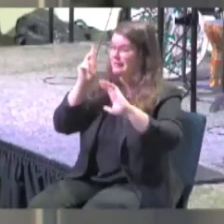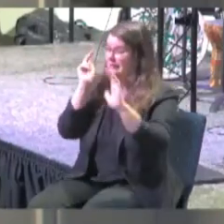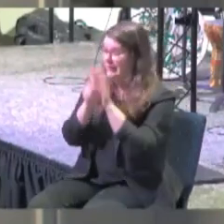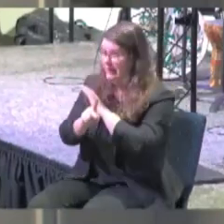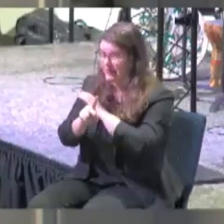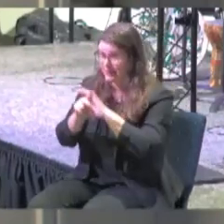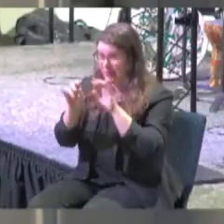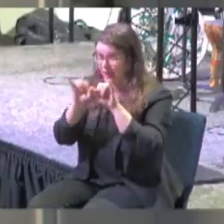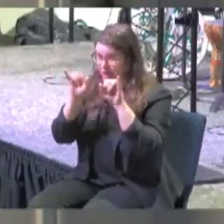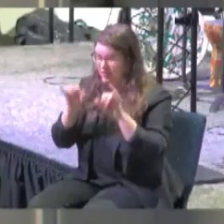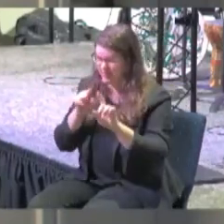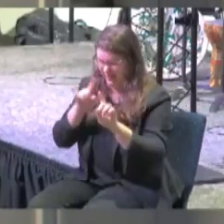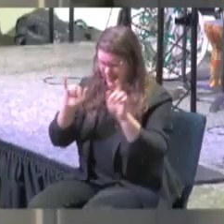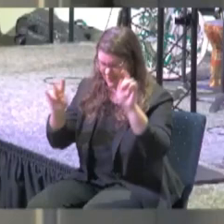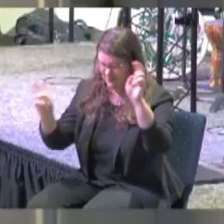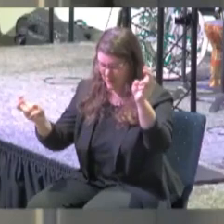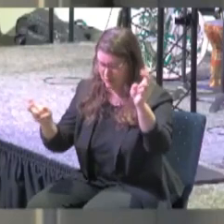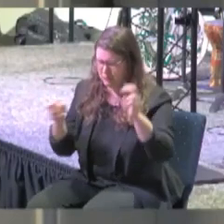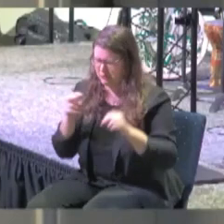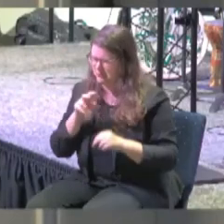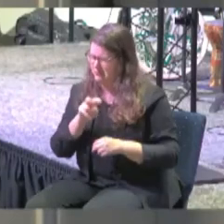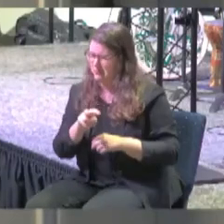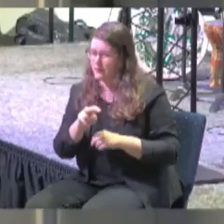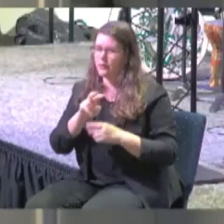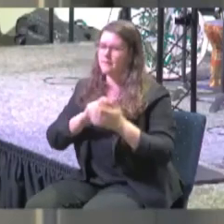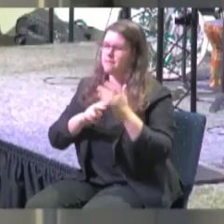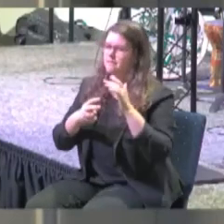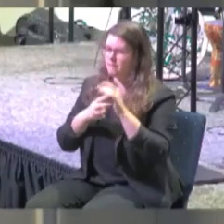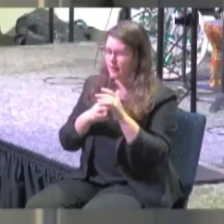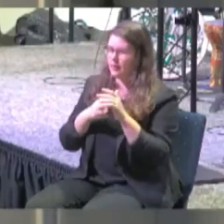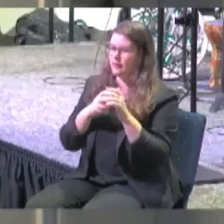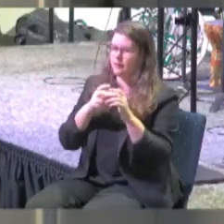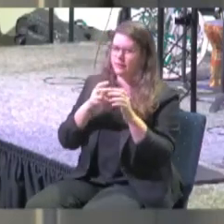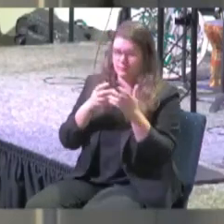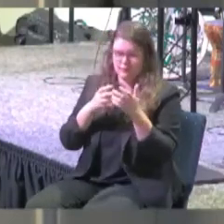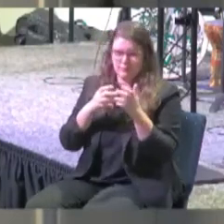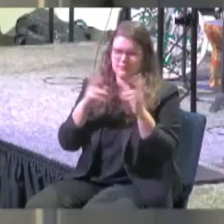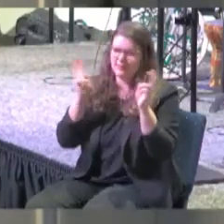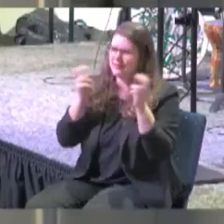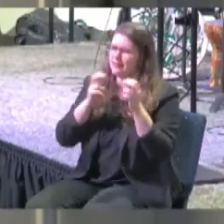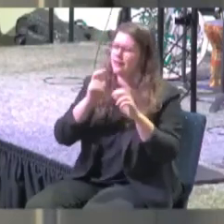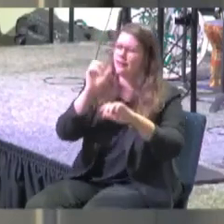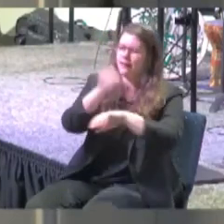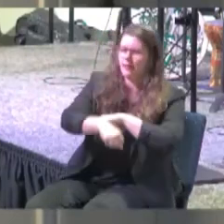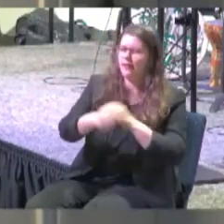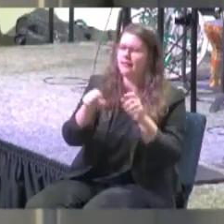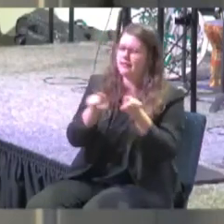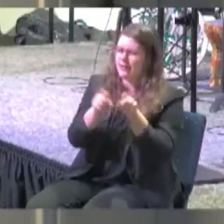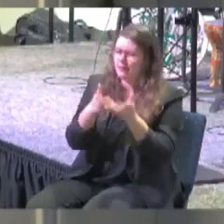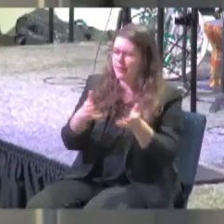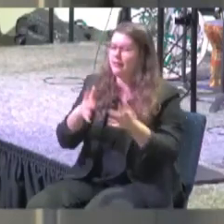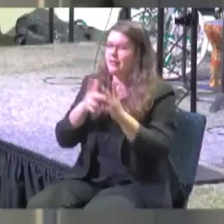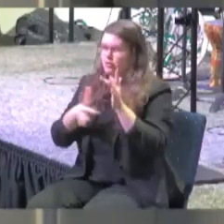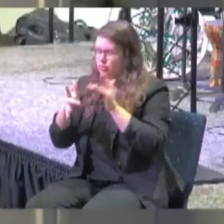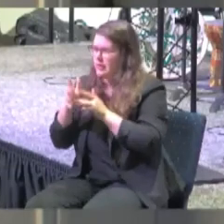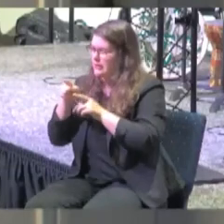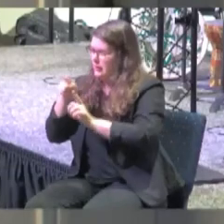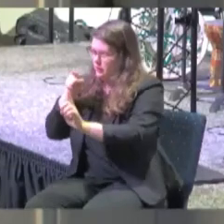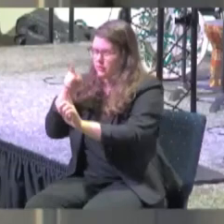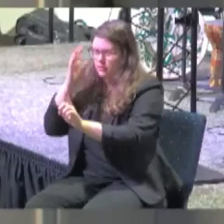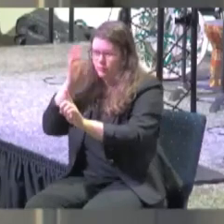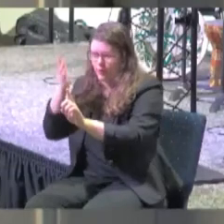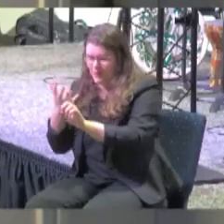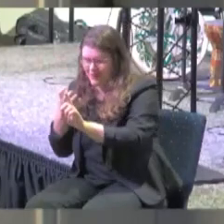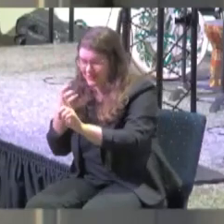intentional about that, to know that you're killing the same idols that Jesus would have killed if you were standing here now. Yep. Now, we're